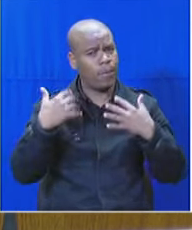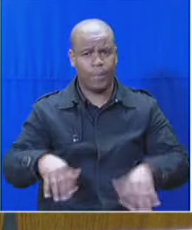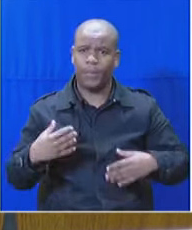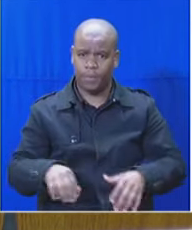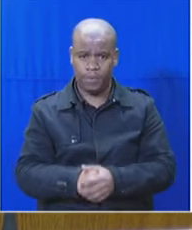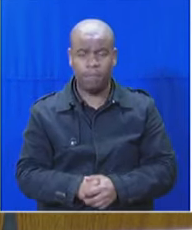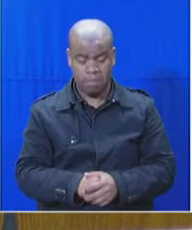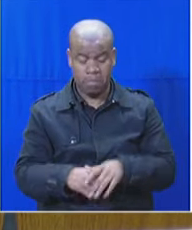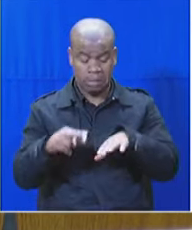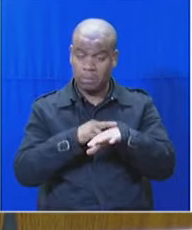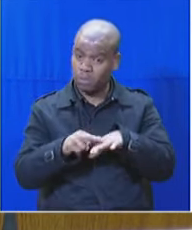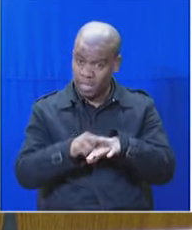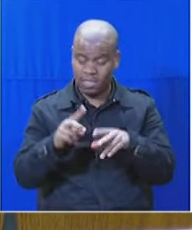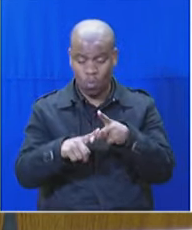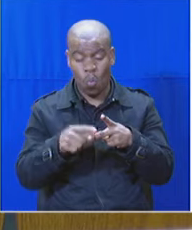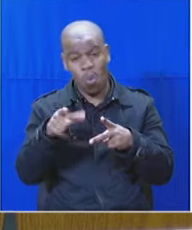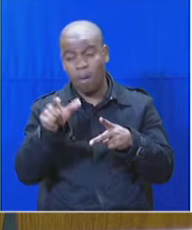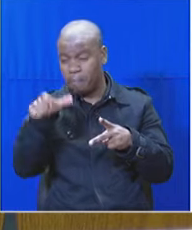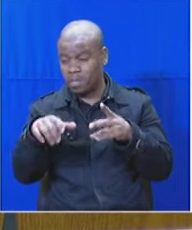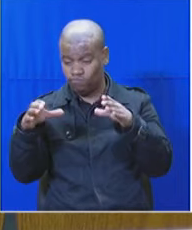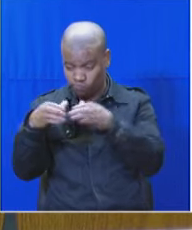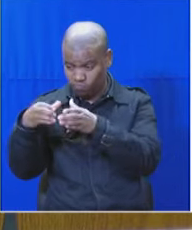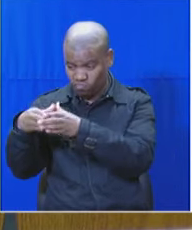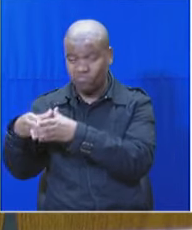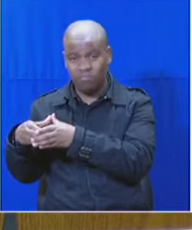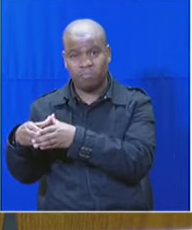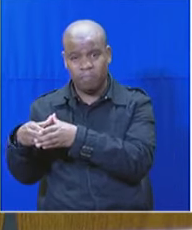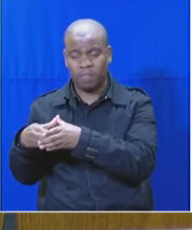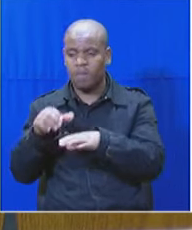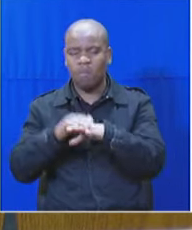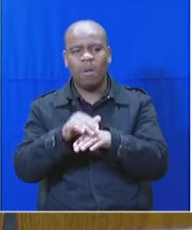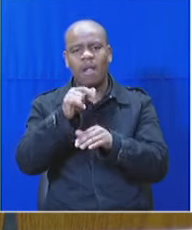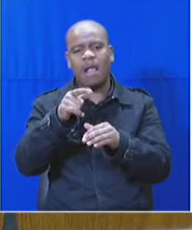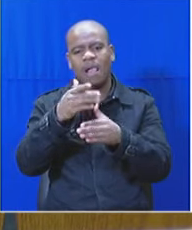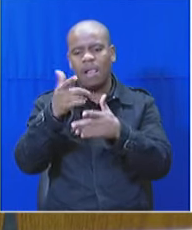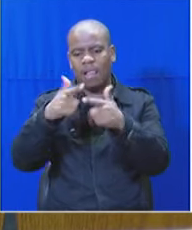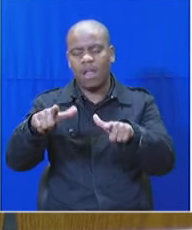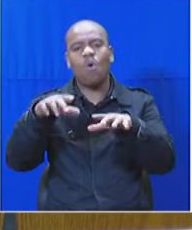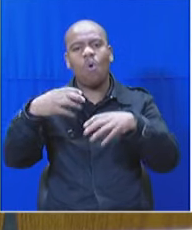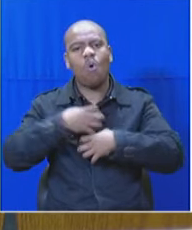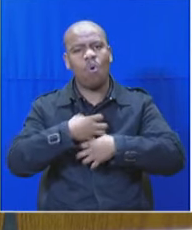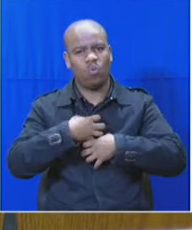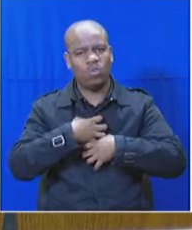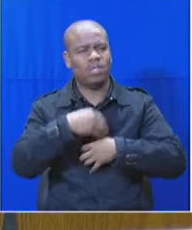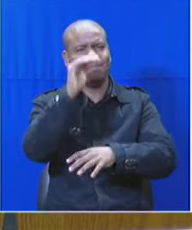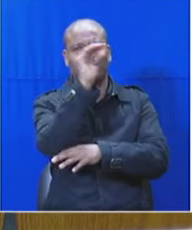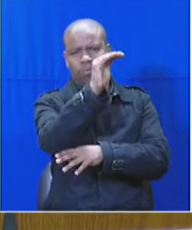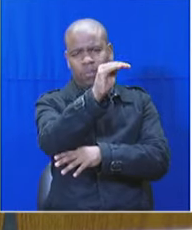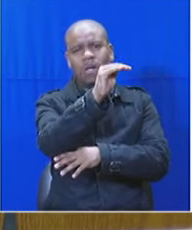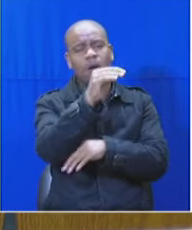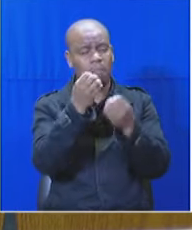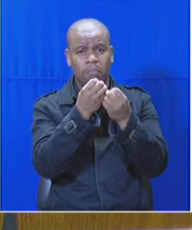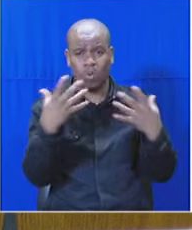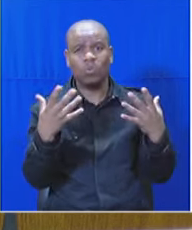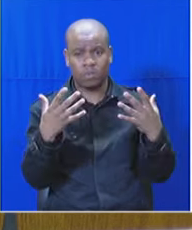across racial and class lines. The prohibition of land ownership by foreign nationals has drawn a sharp response from